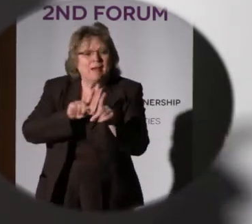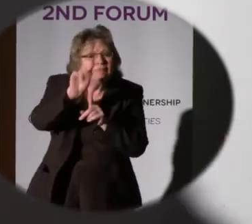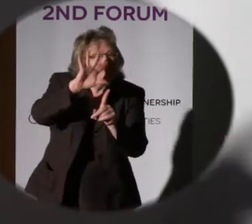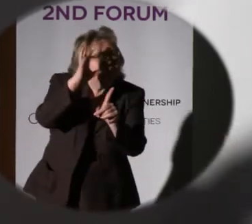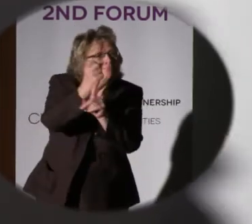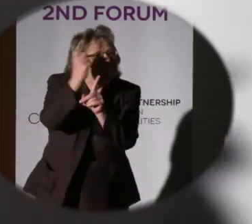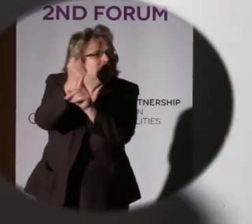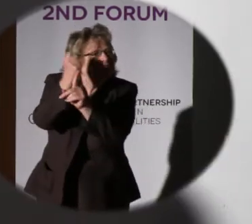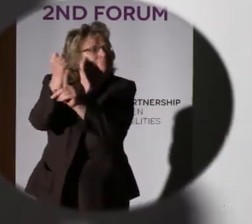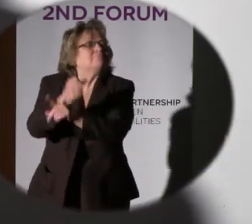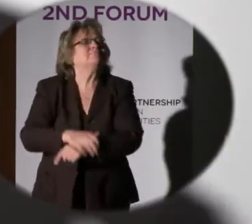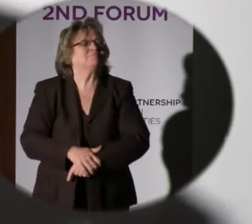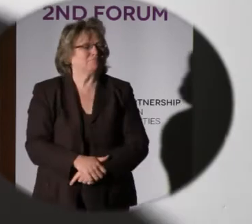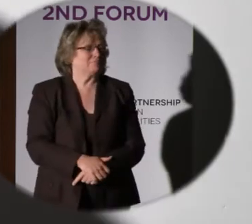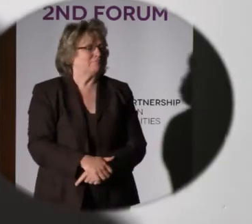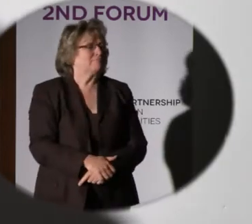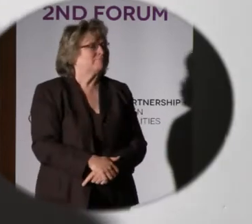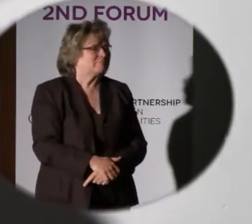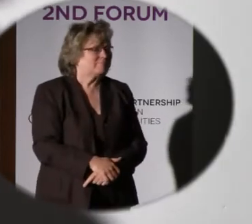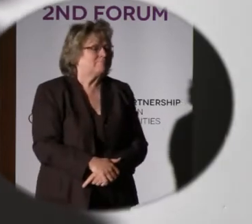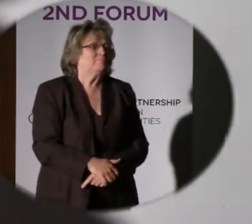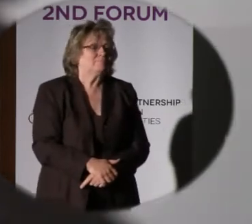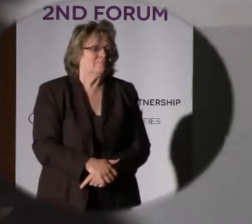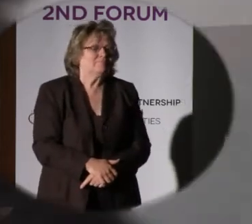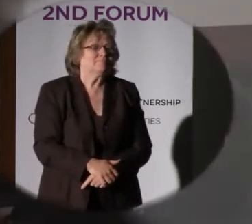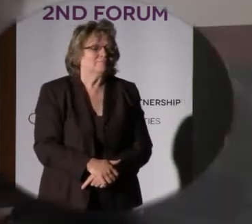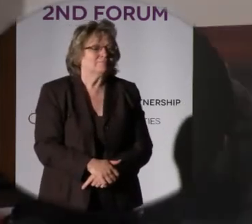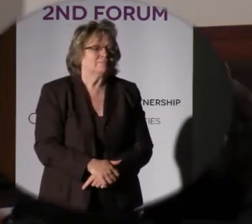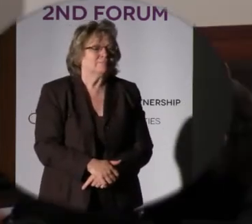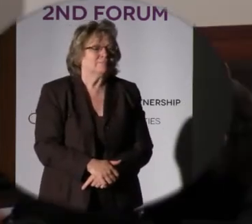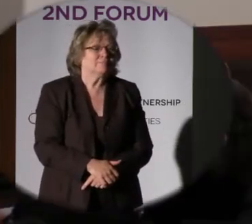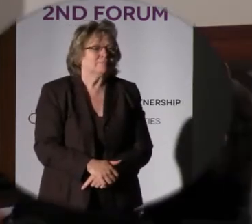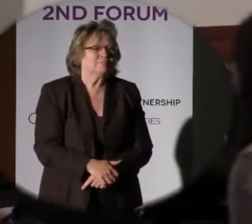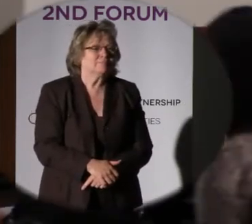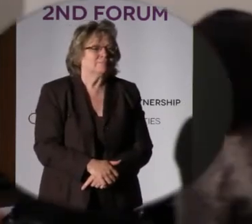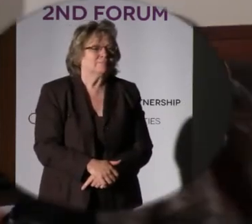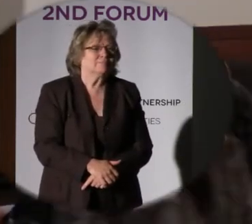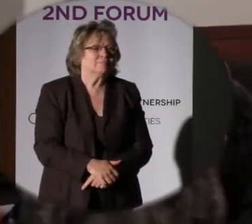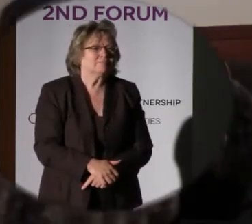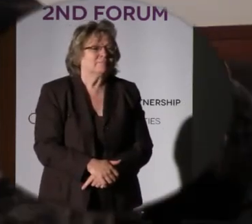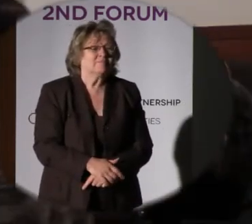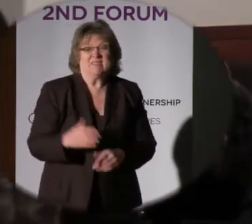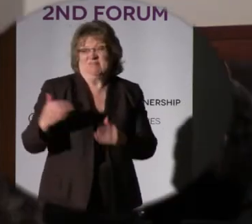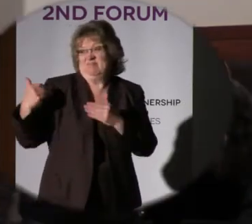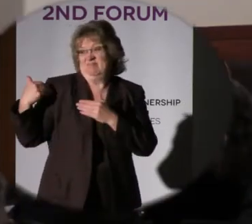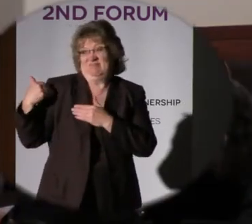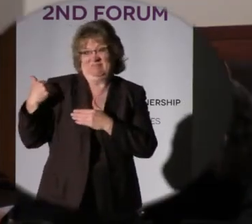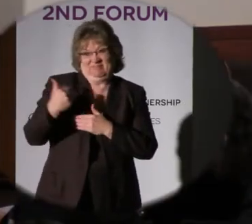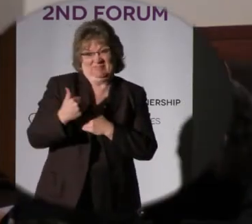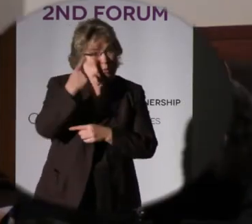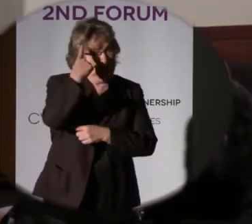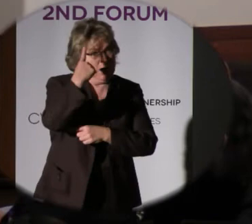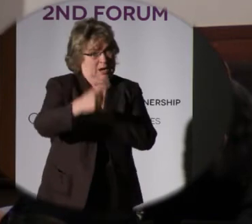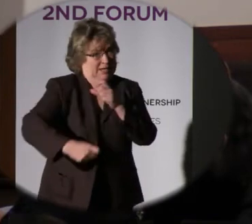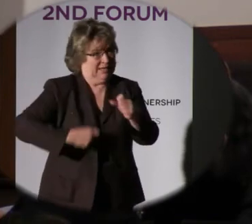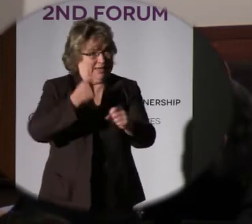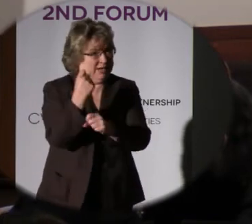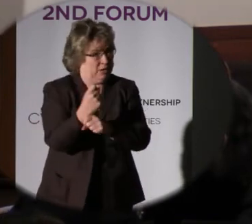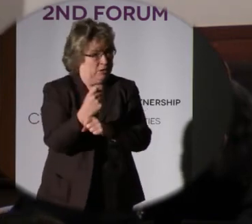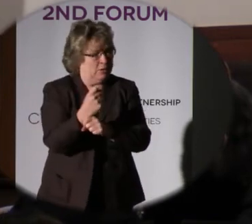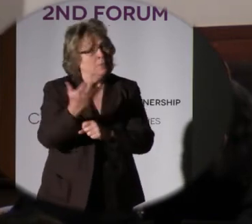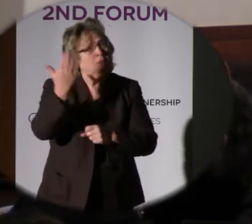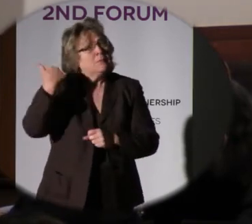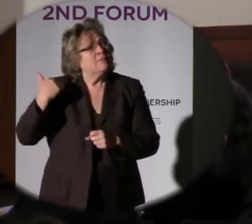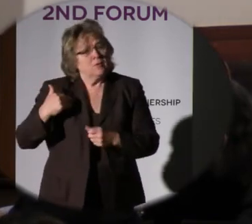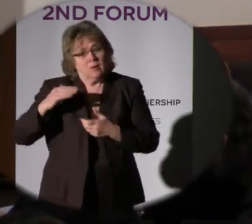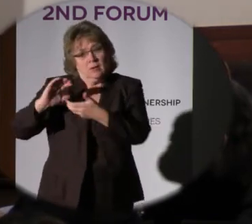subjects. The growth of the global partnership over the past year has been nothing short of remarkable.